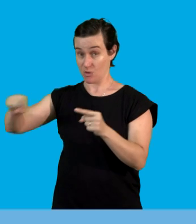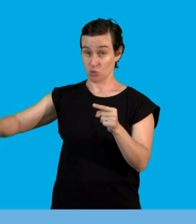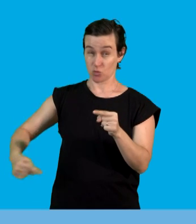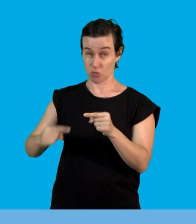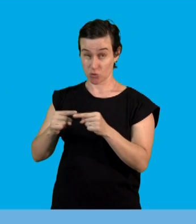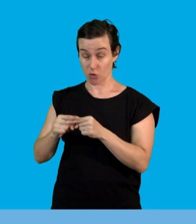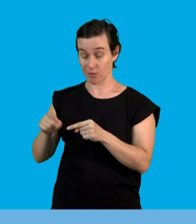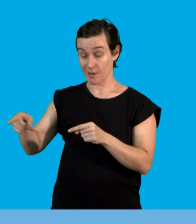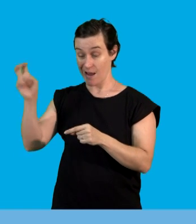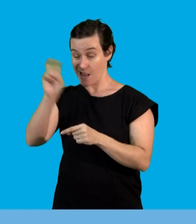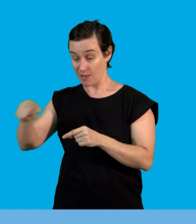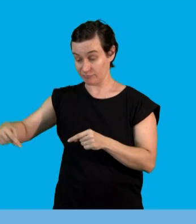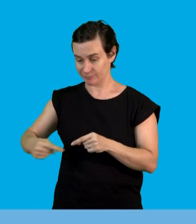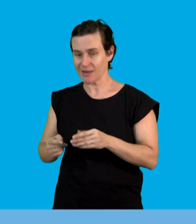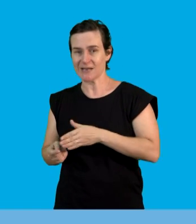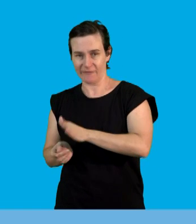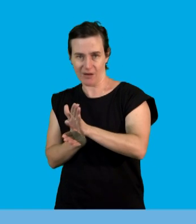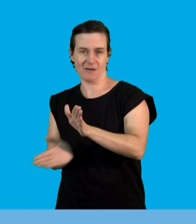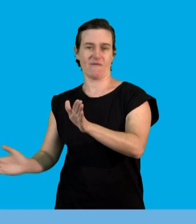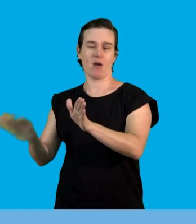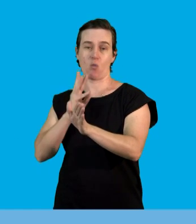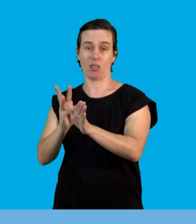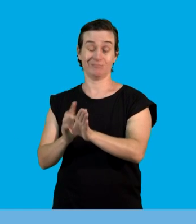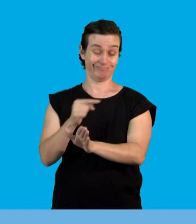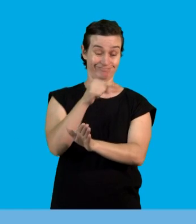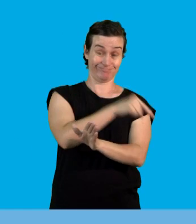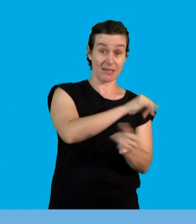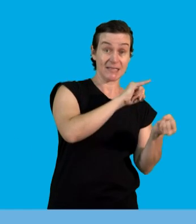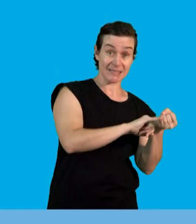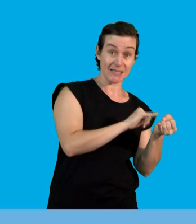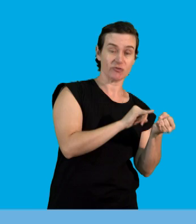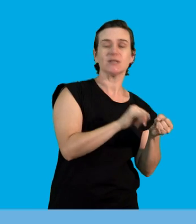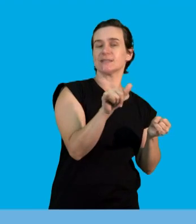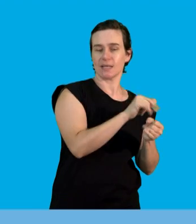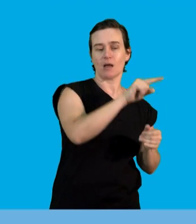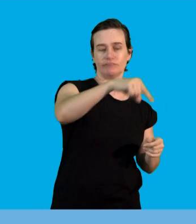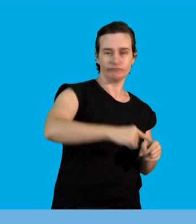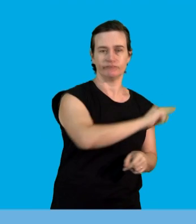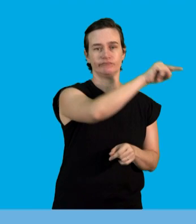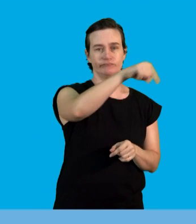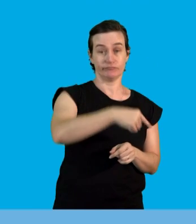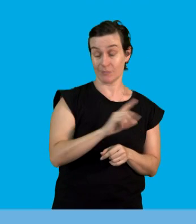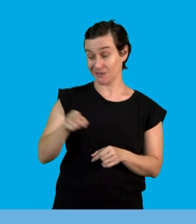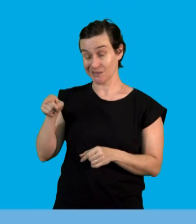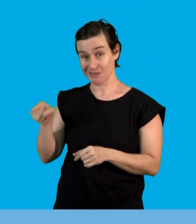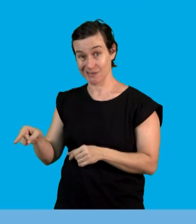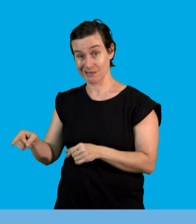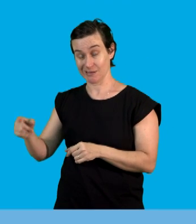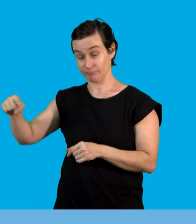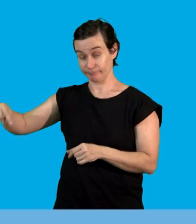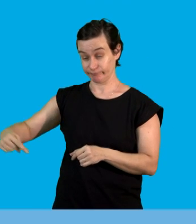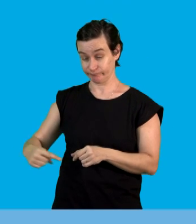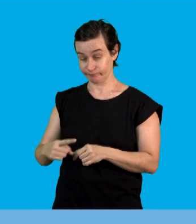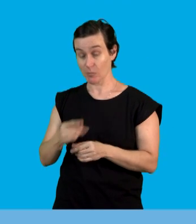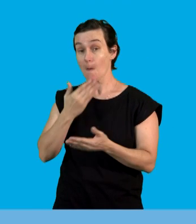the current divides. In series, the current remains the same, but the potential difference, it divides. Whereas